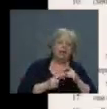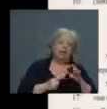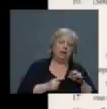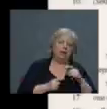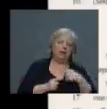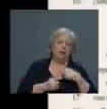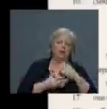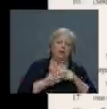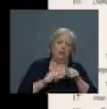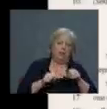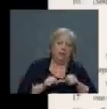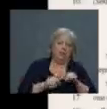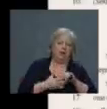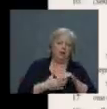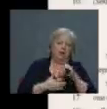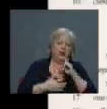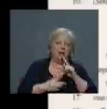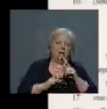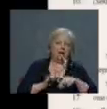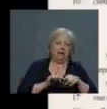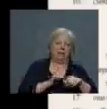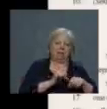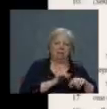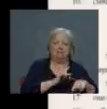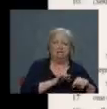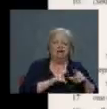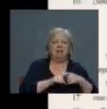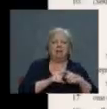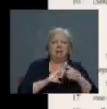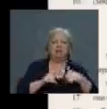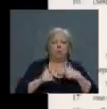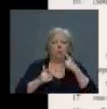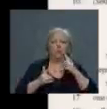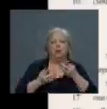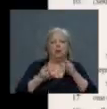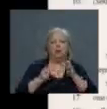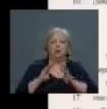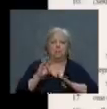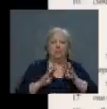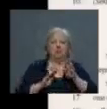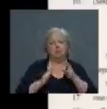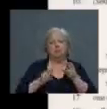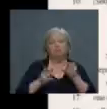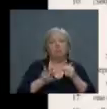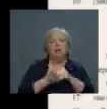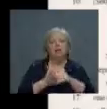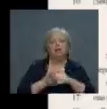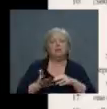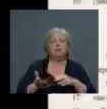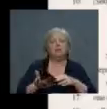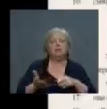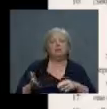you will, we would go back and rebid for those and continue to award contracts until they are full.